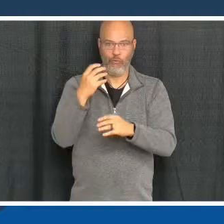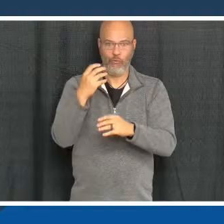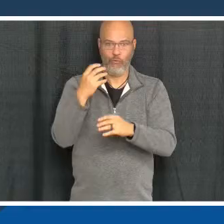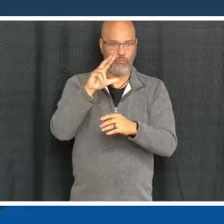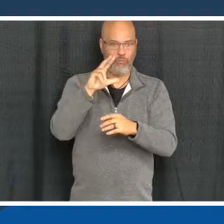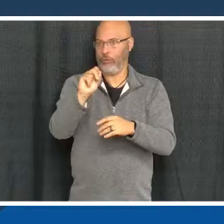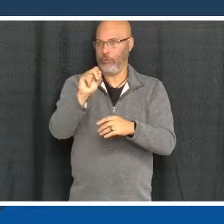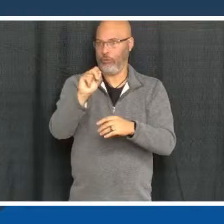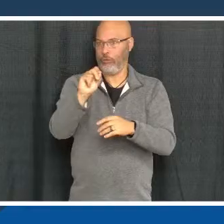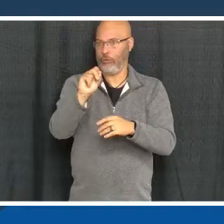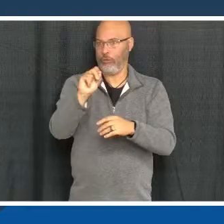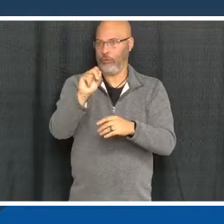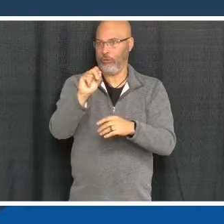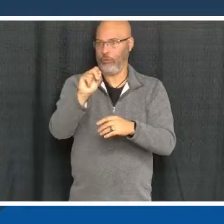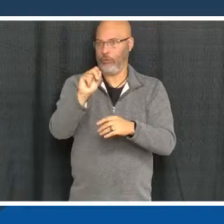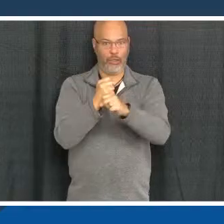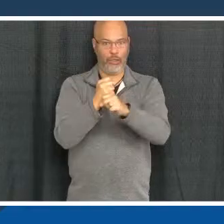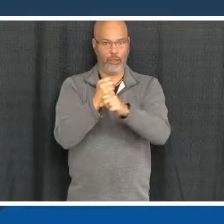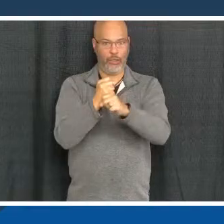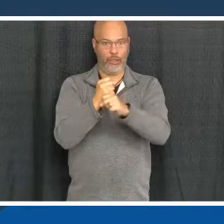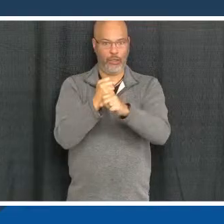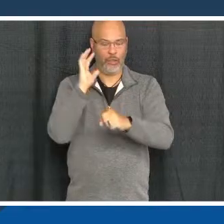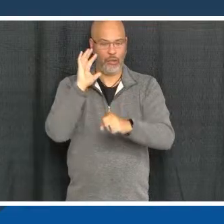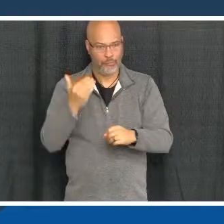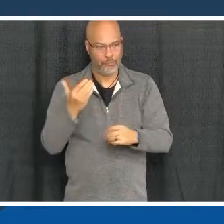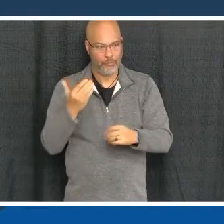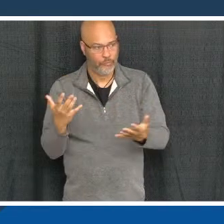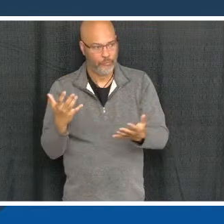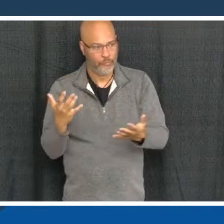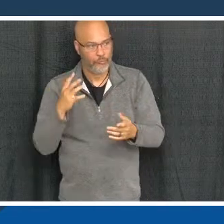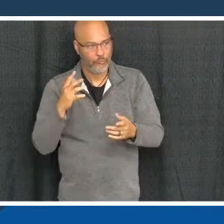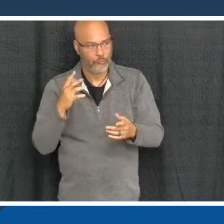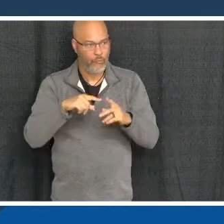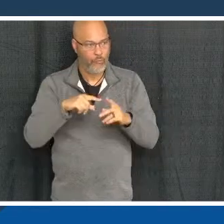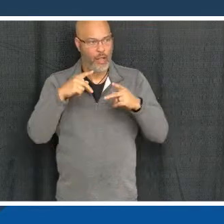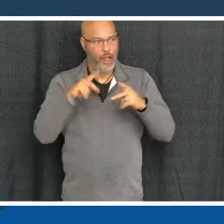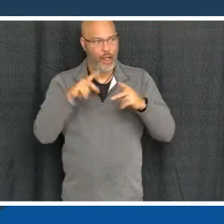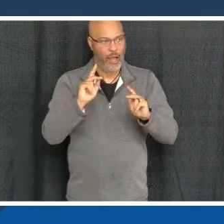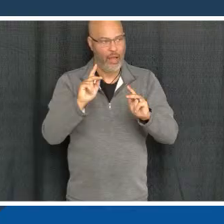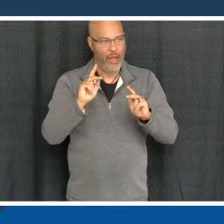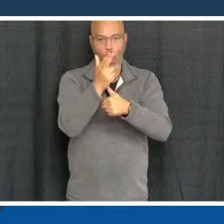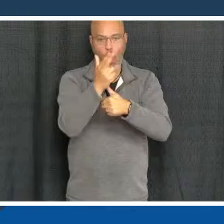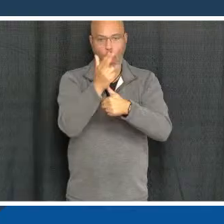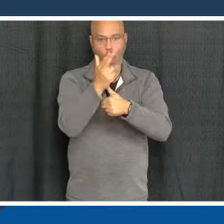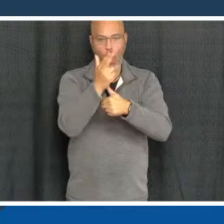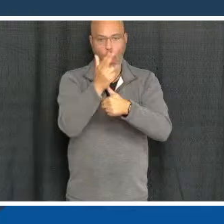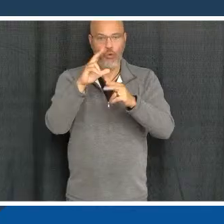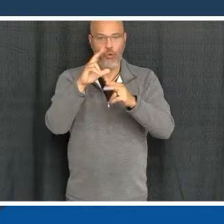fact. So, whereas we know interstate interchange uses, hotels,